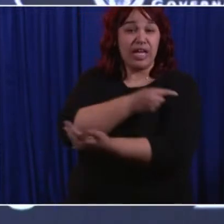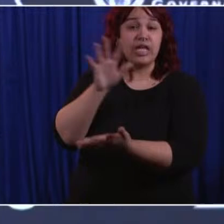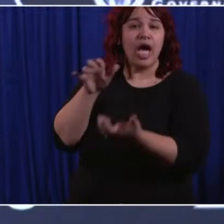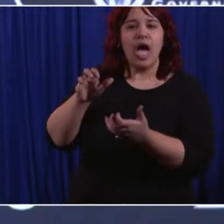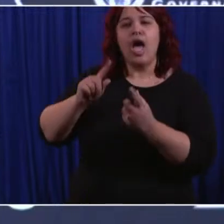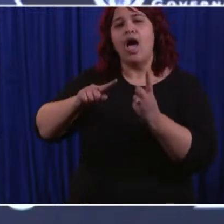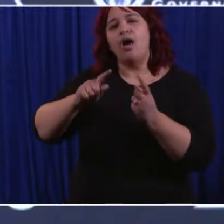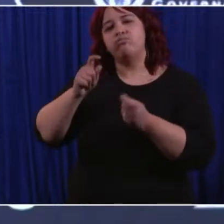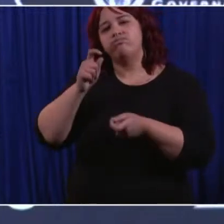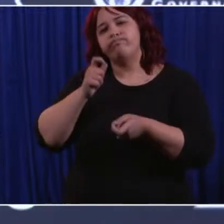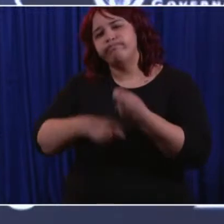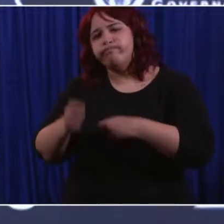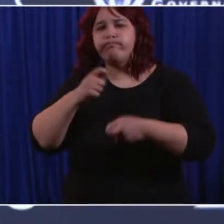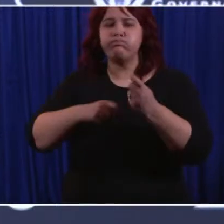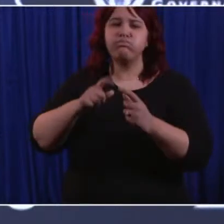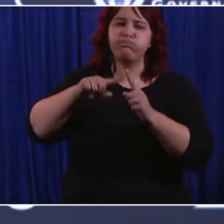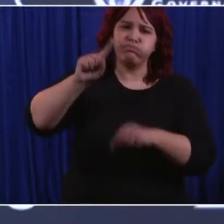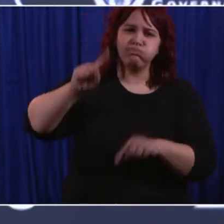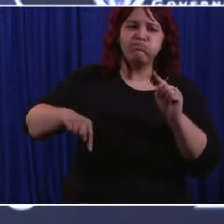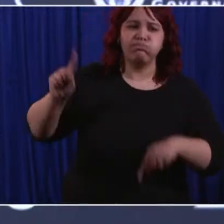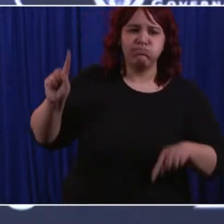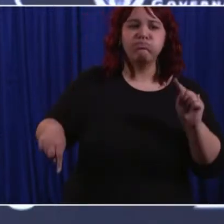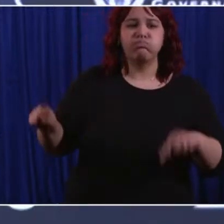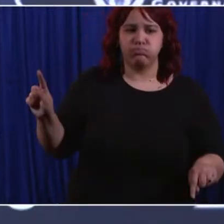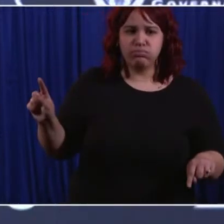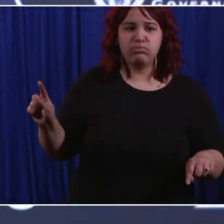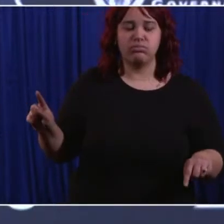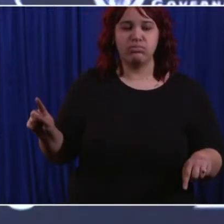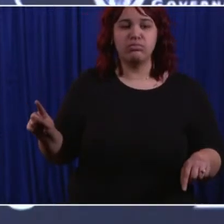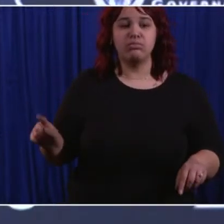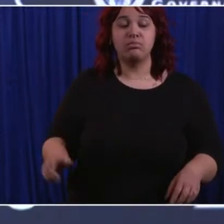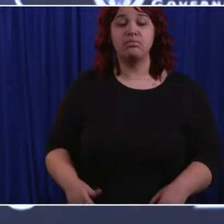point? Well,